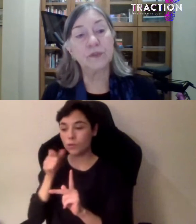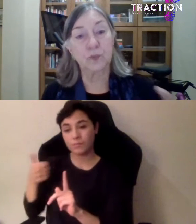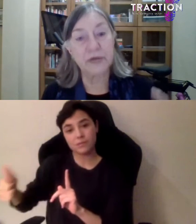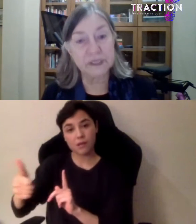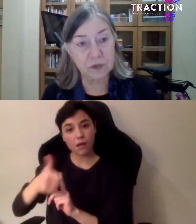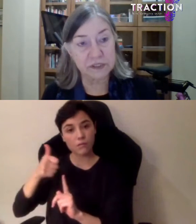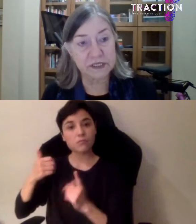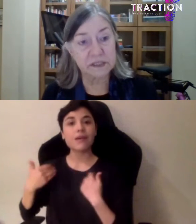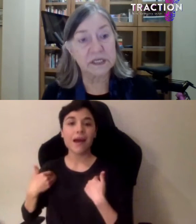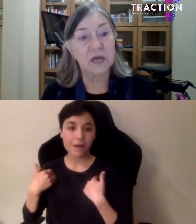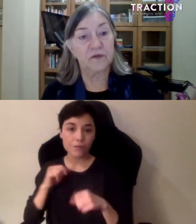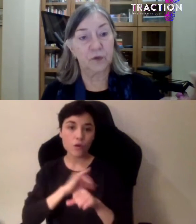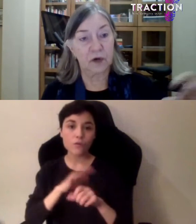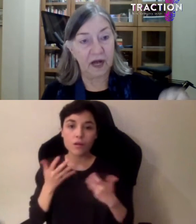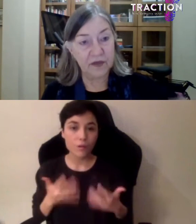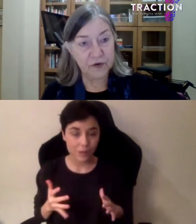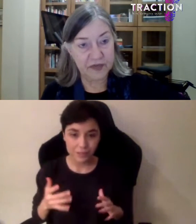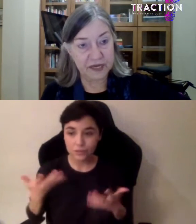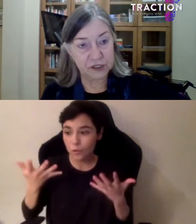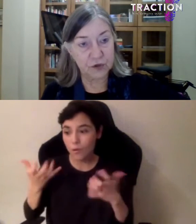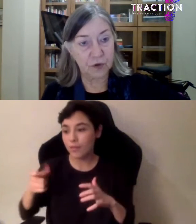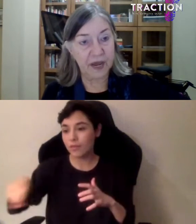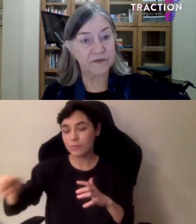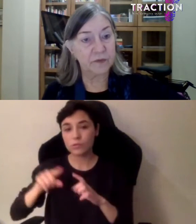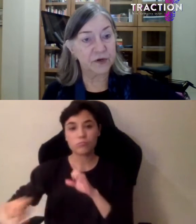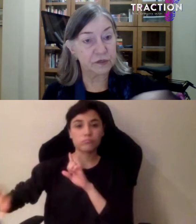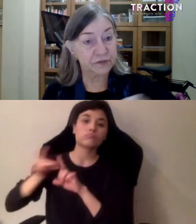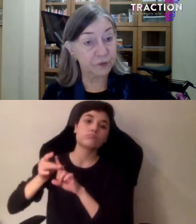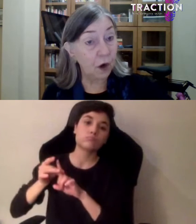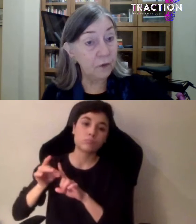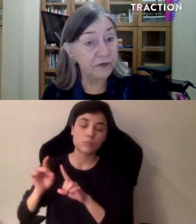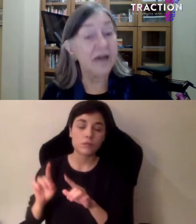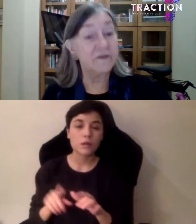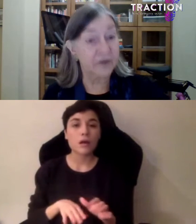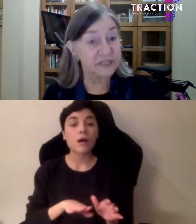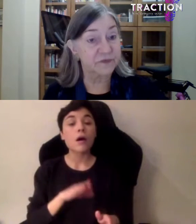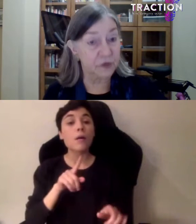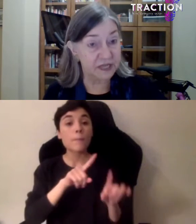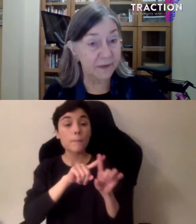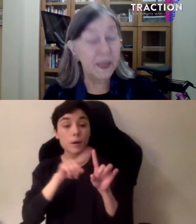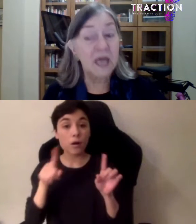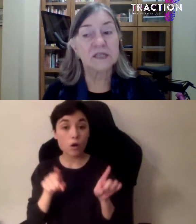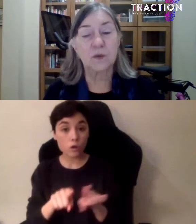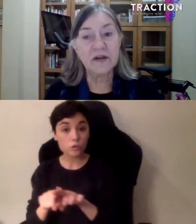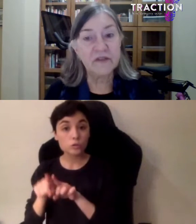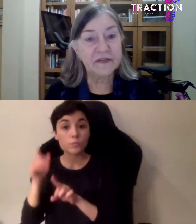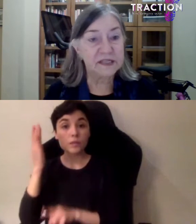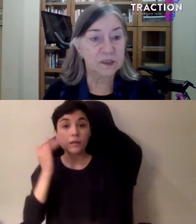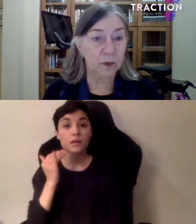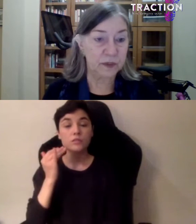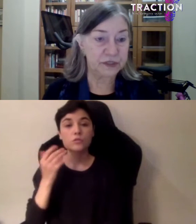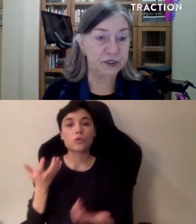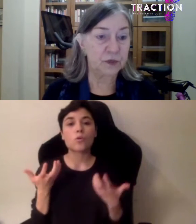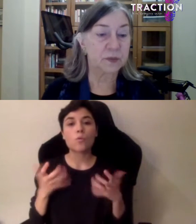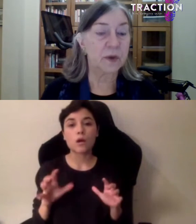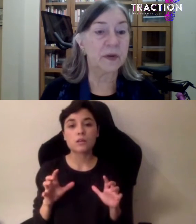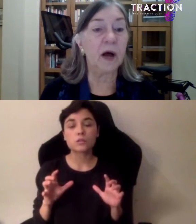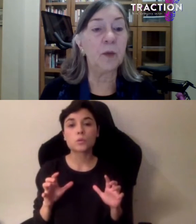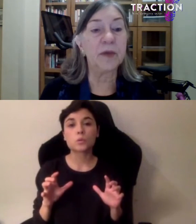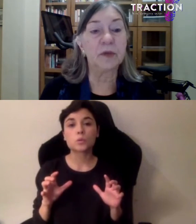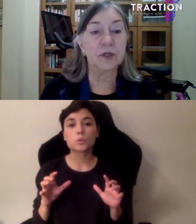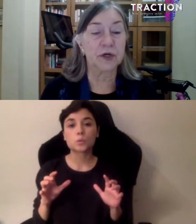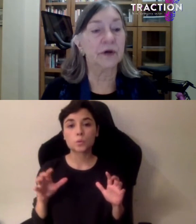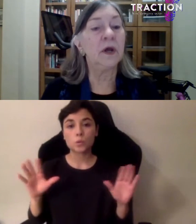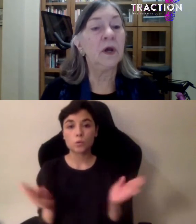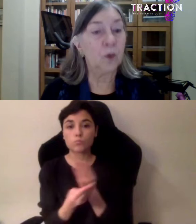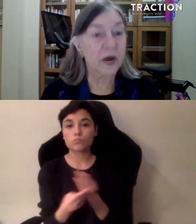you use resources for other things, you don't have them to use for COVID, and vice versa. So one of the things that we would do is we would